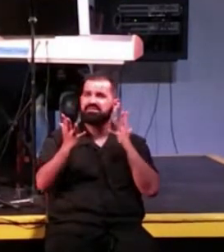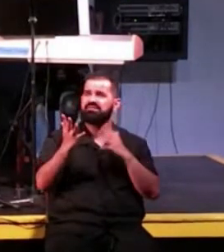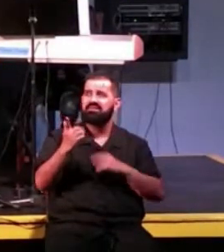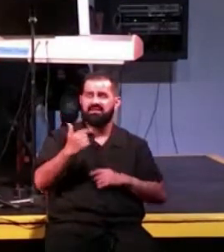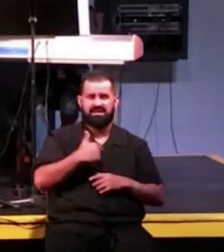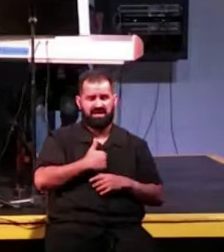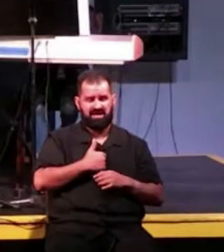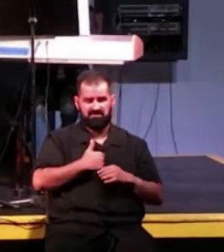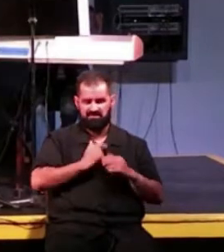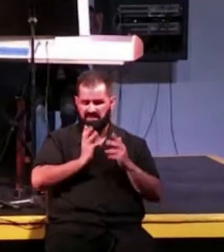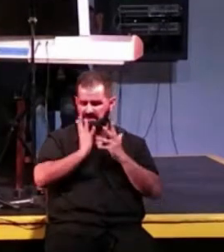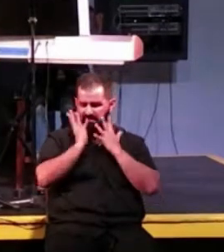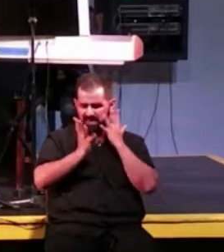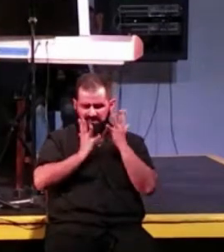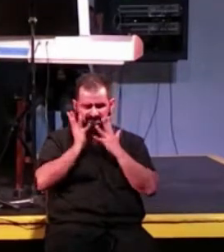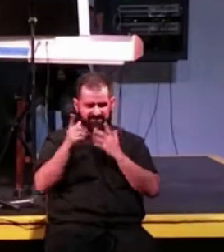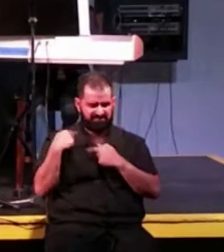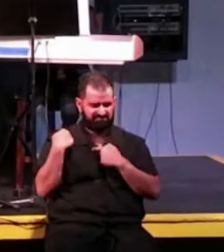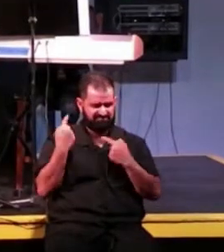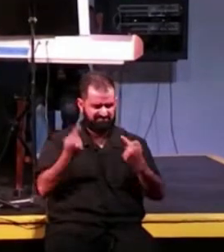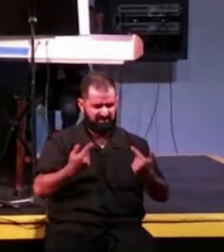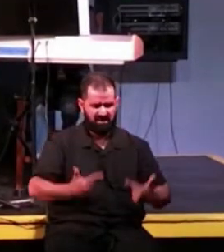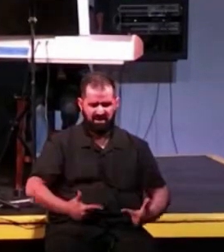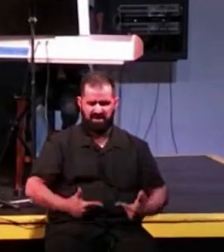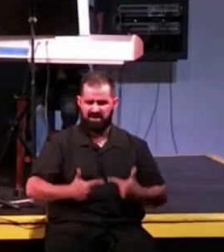I'm ashamed of how I've lived my life.